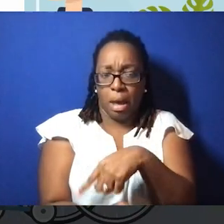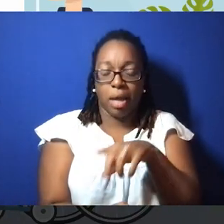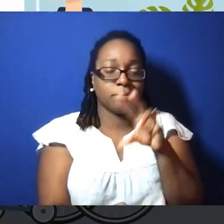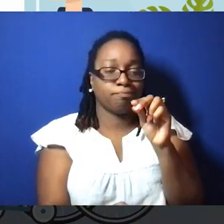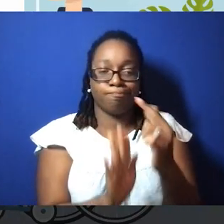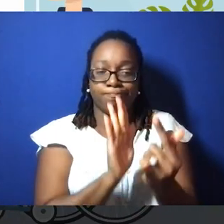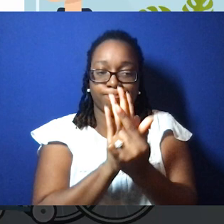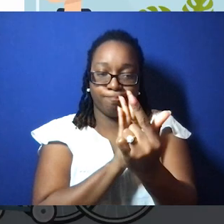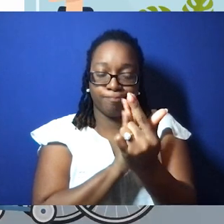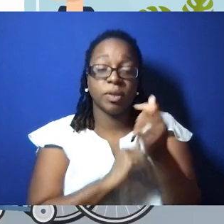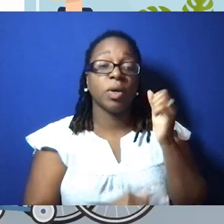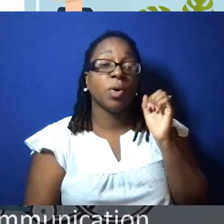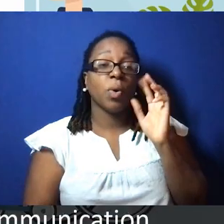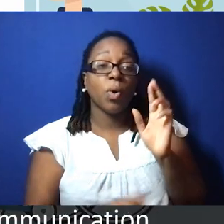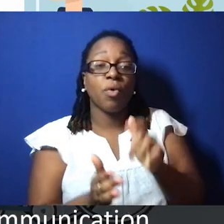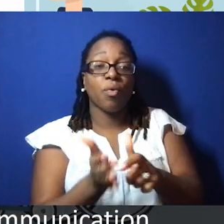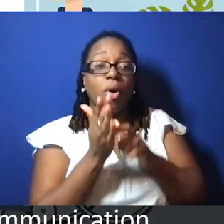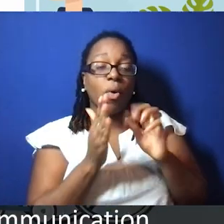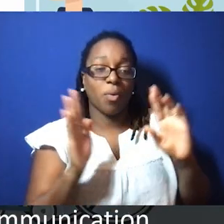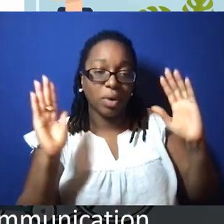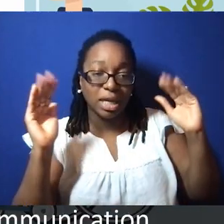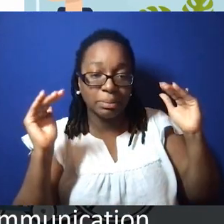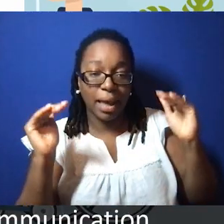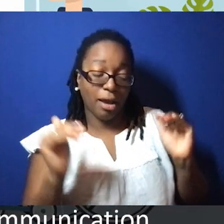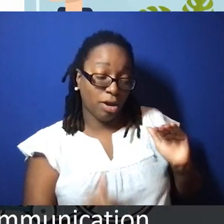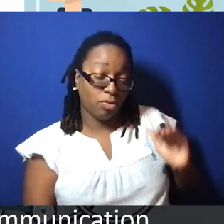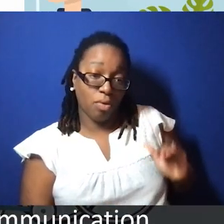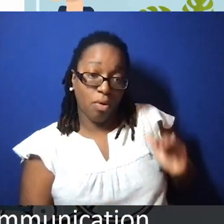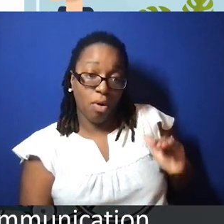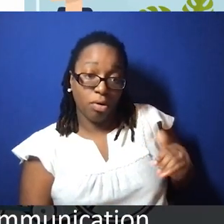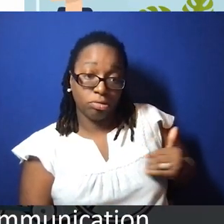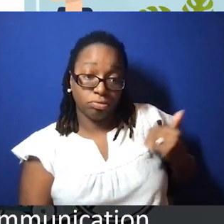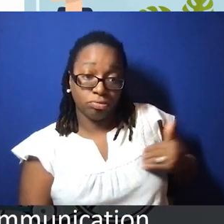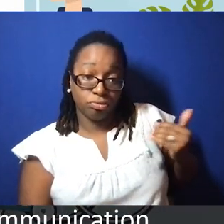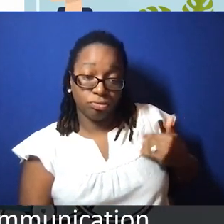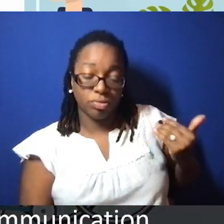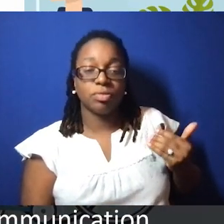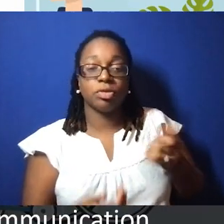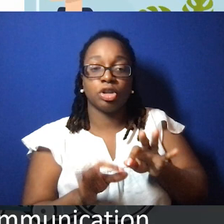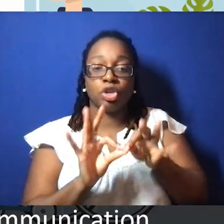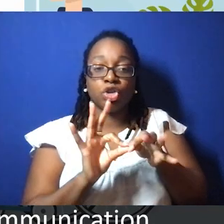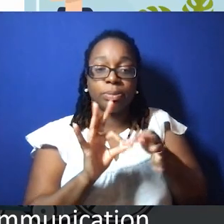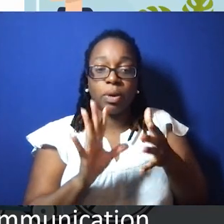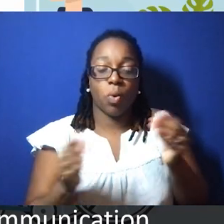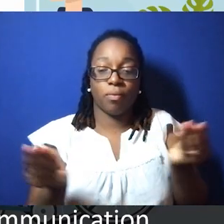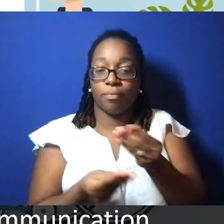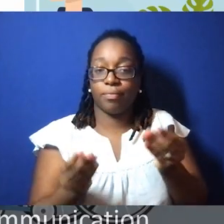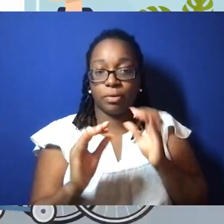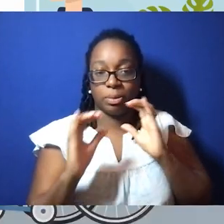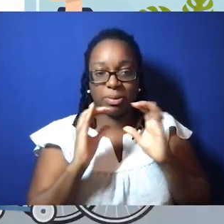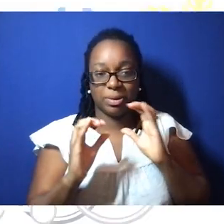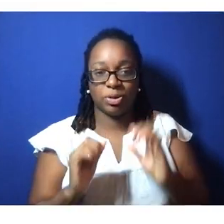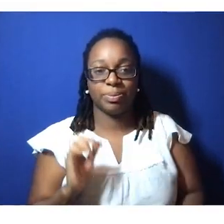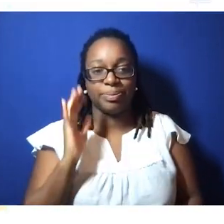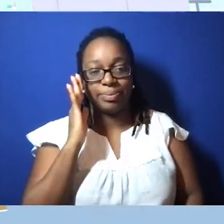to interpret for them, or require or expect a minor to interpret or facilitate